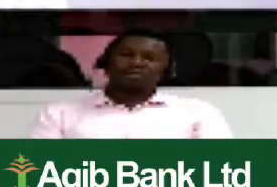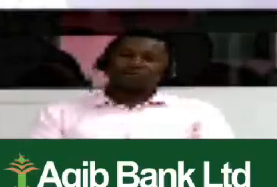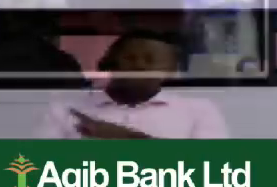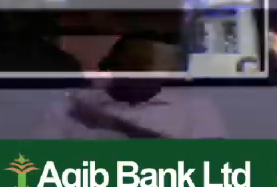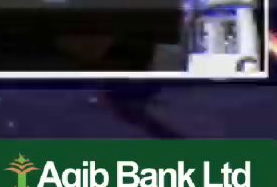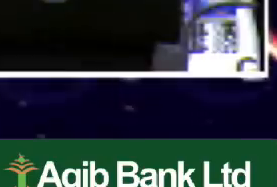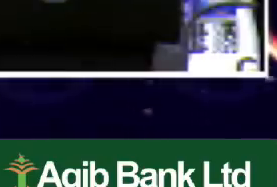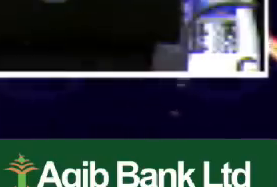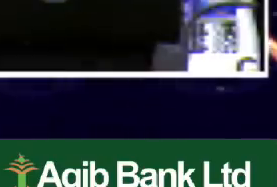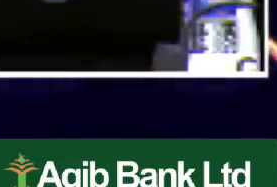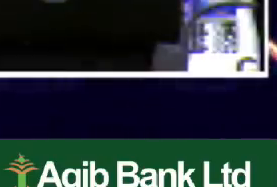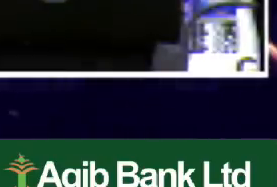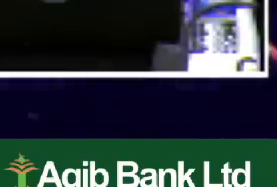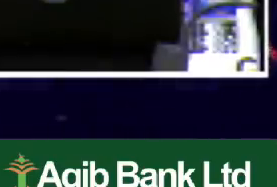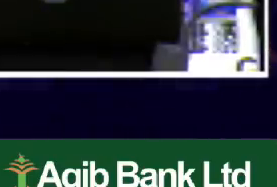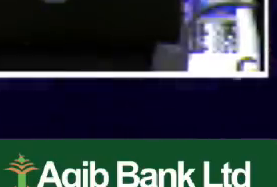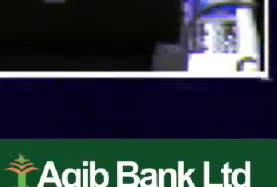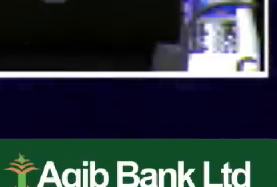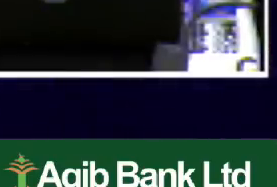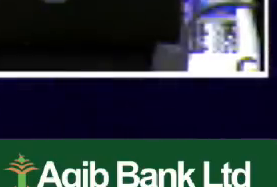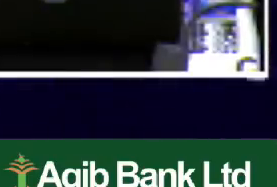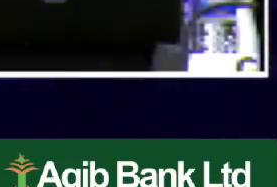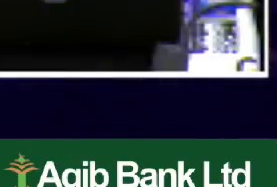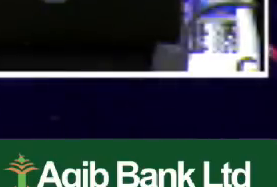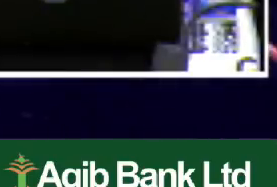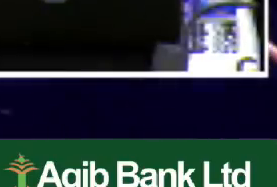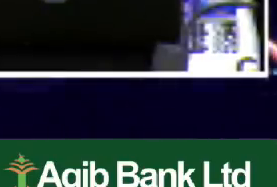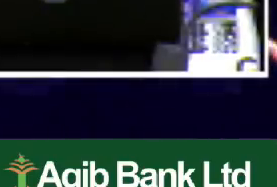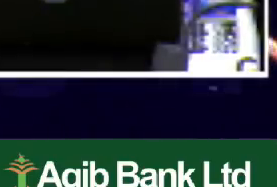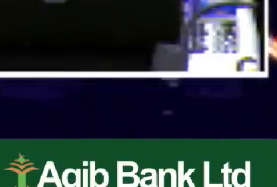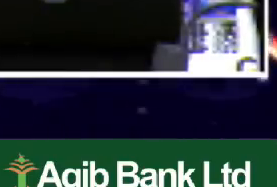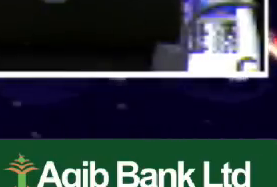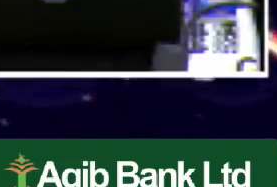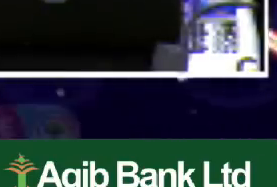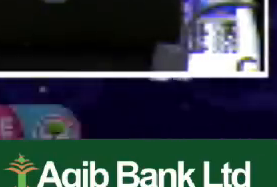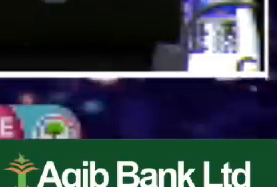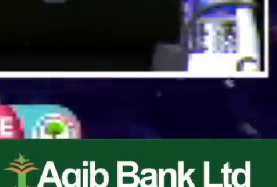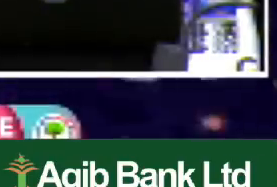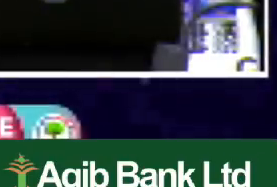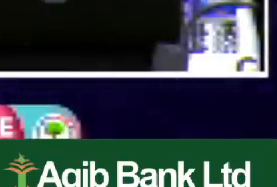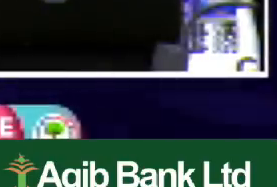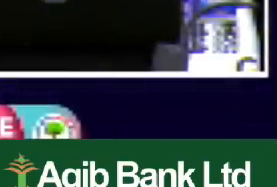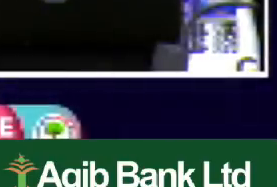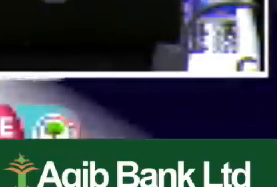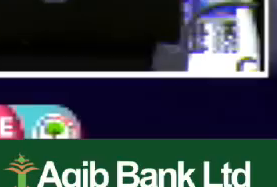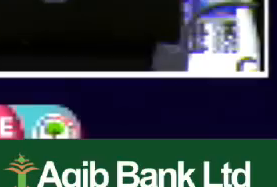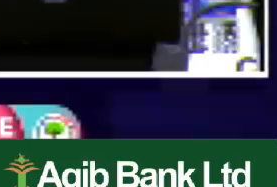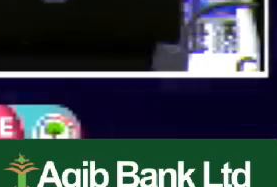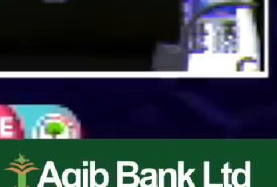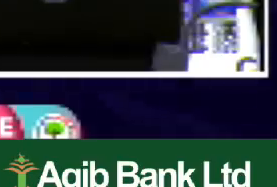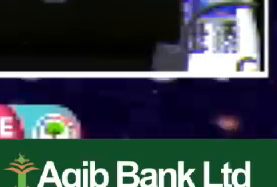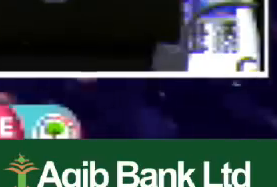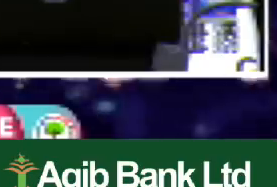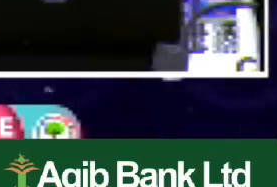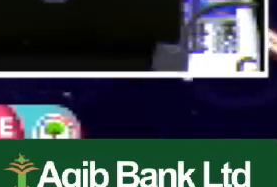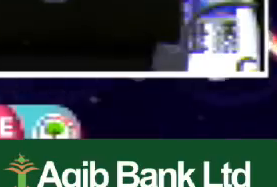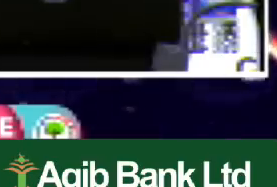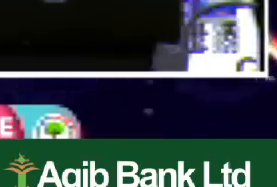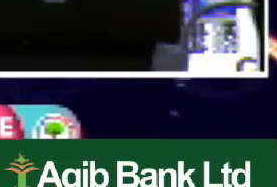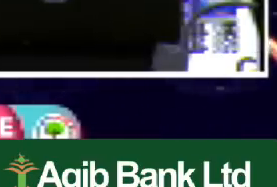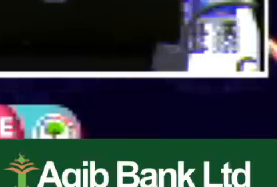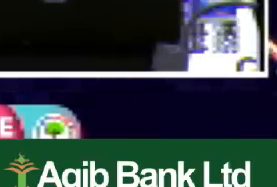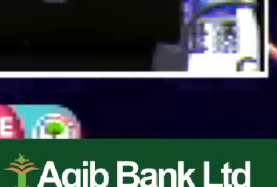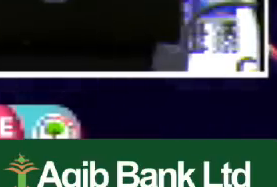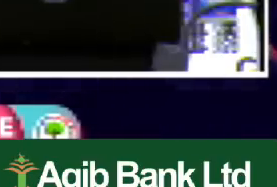about his condition as far as they could tell just from looking at him? Did they observe anything